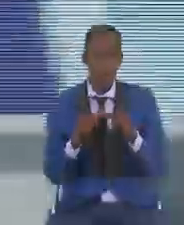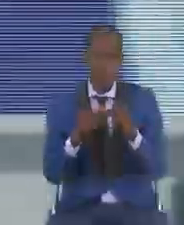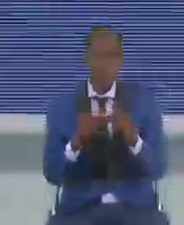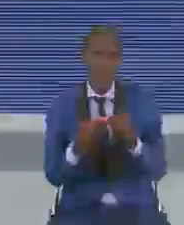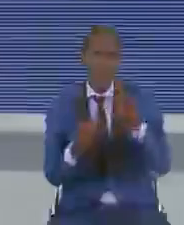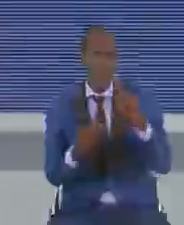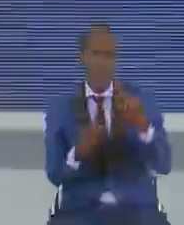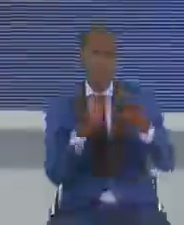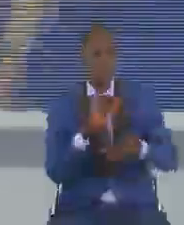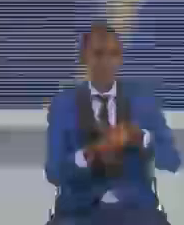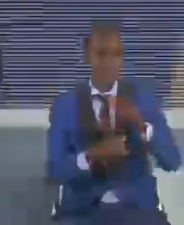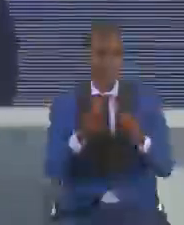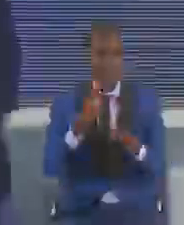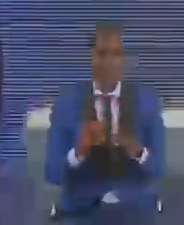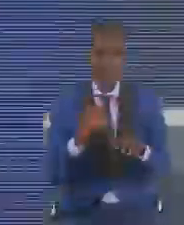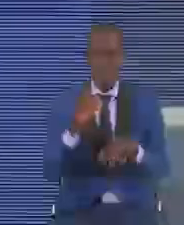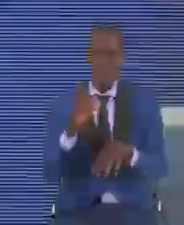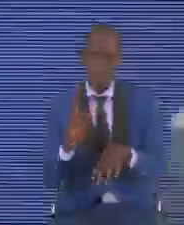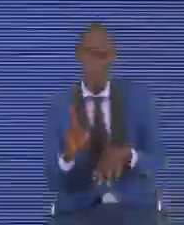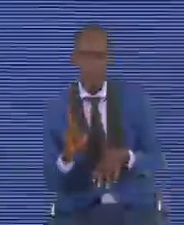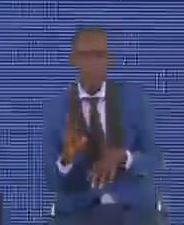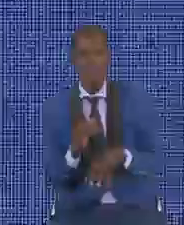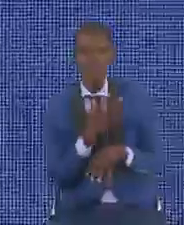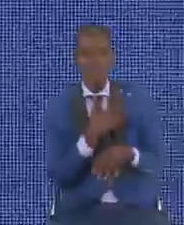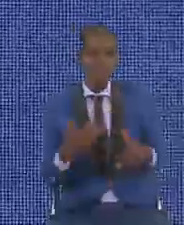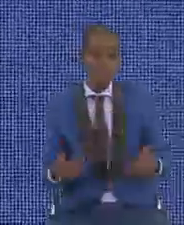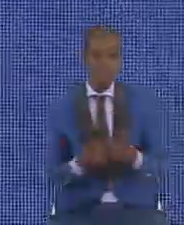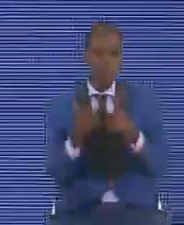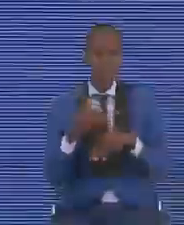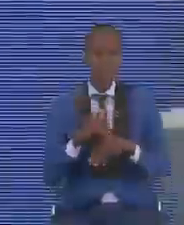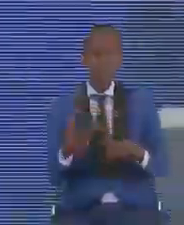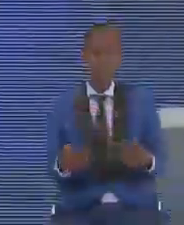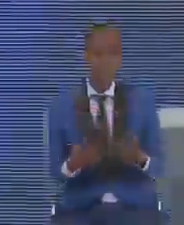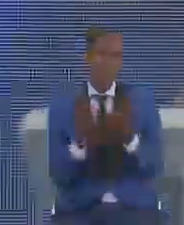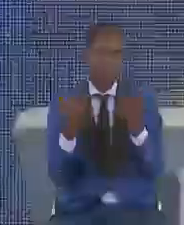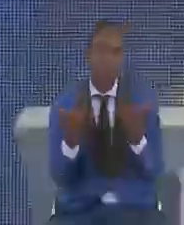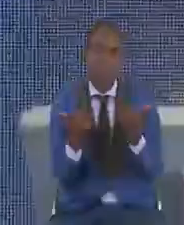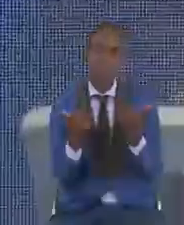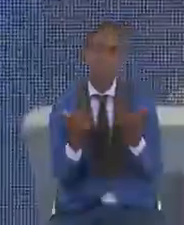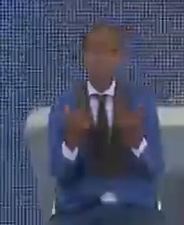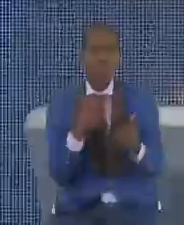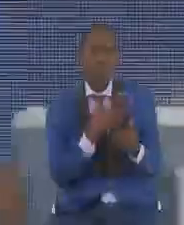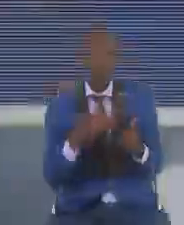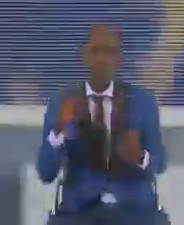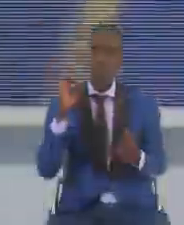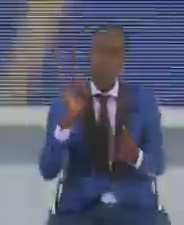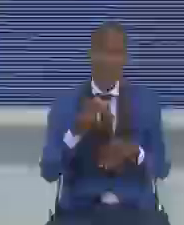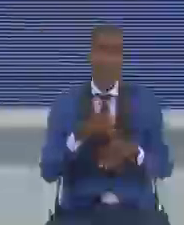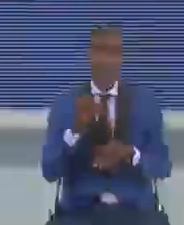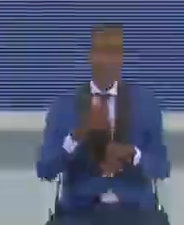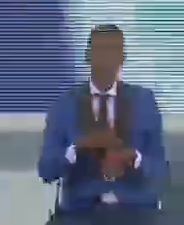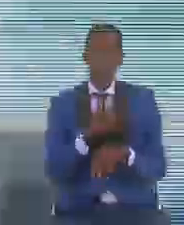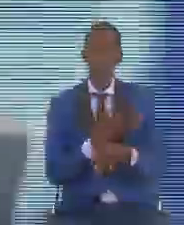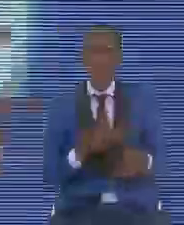a time, a day at a time, a challenge at a time, a ministration at a time, an act at